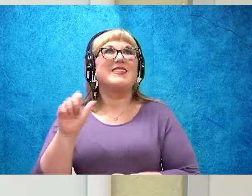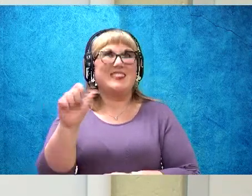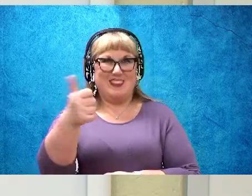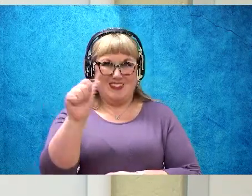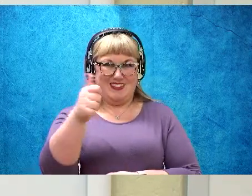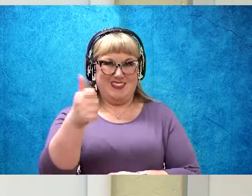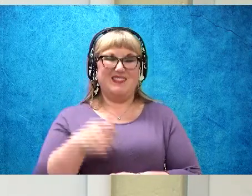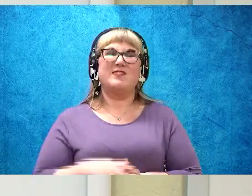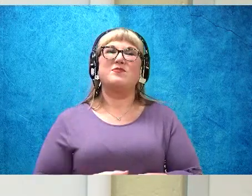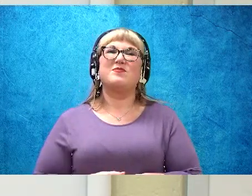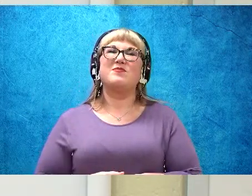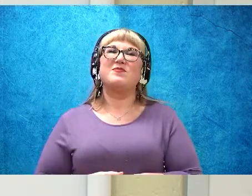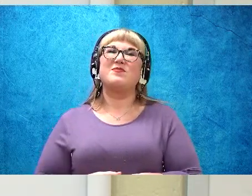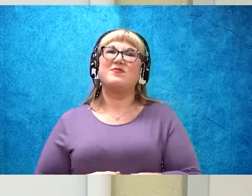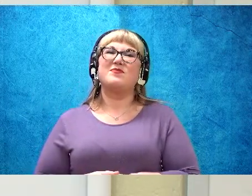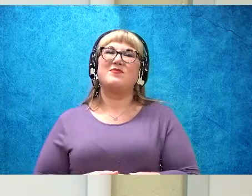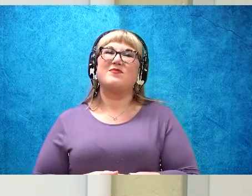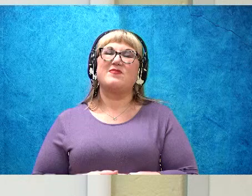10,